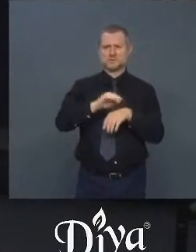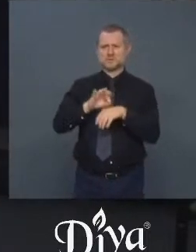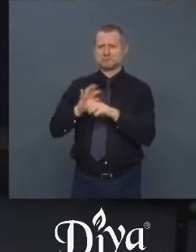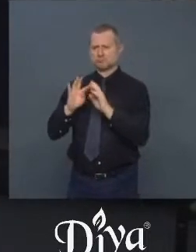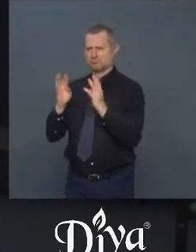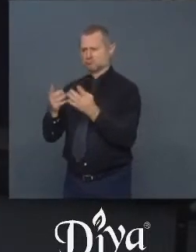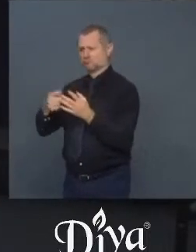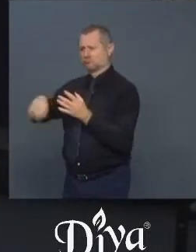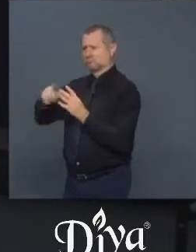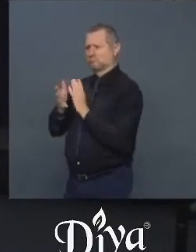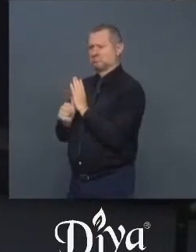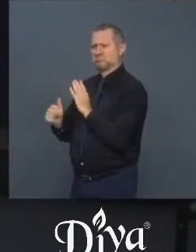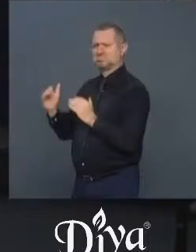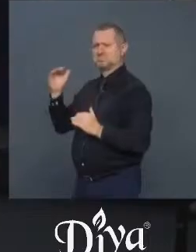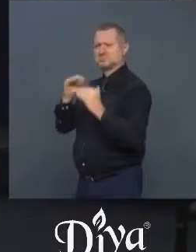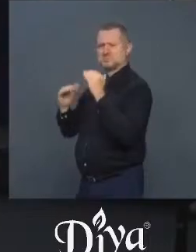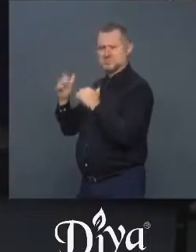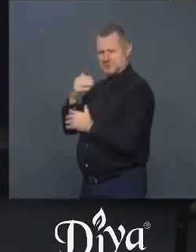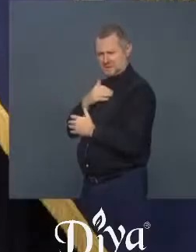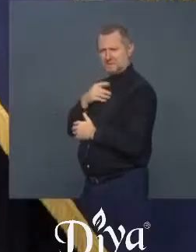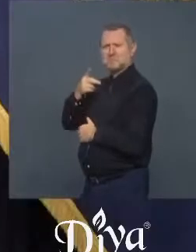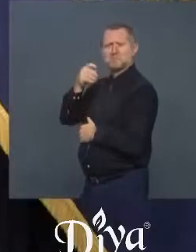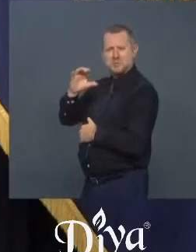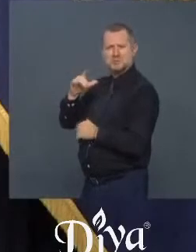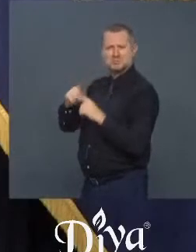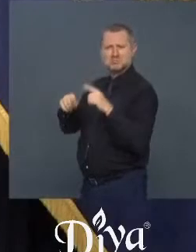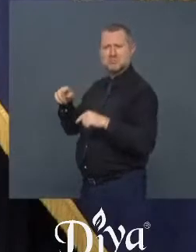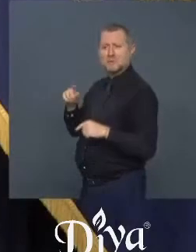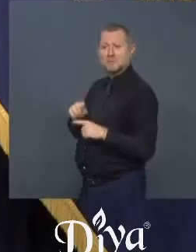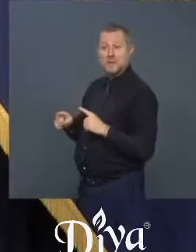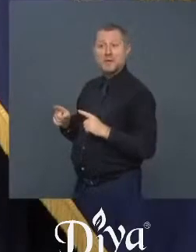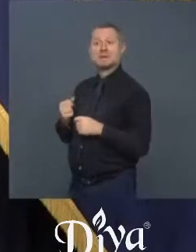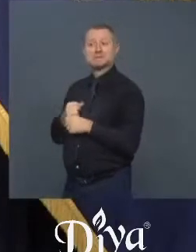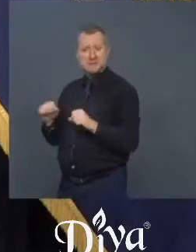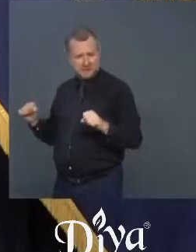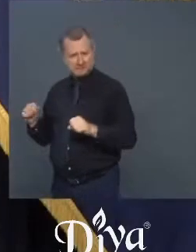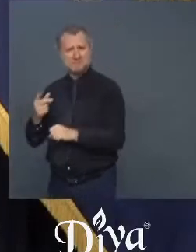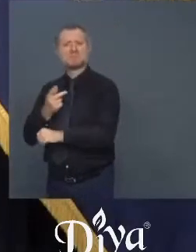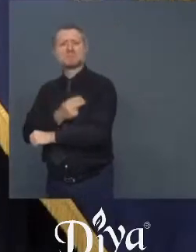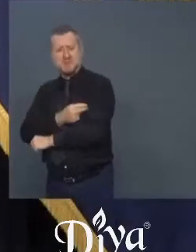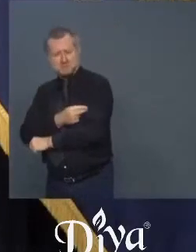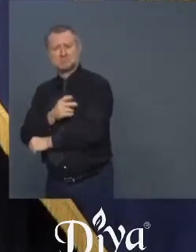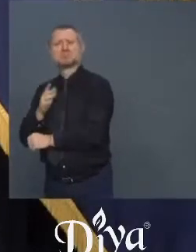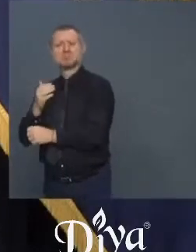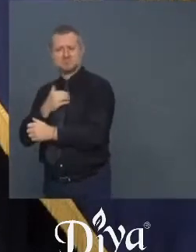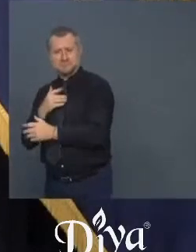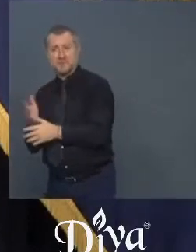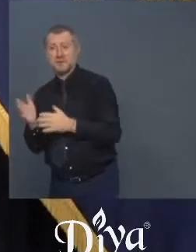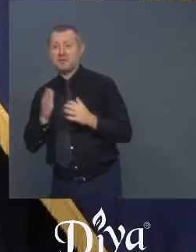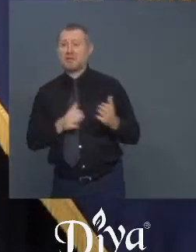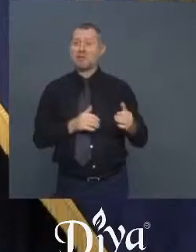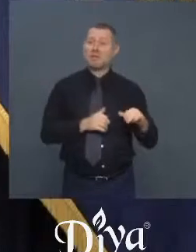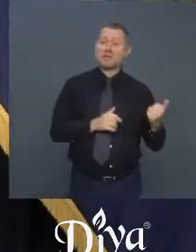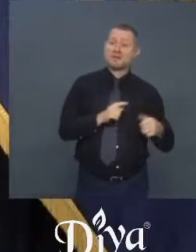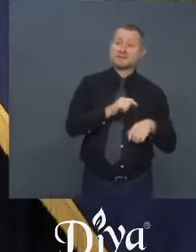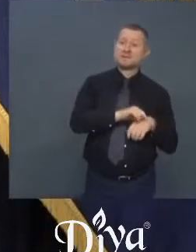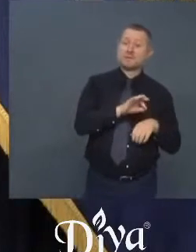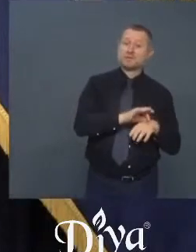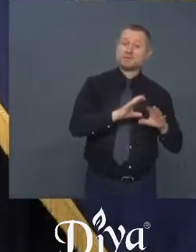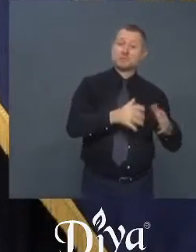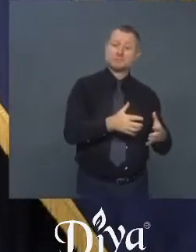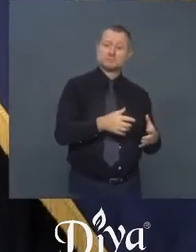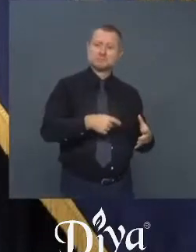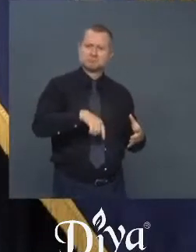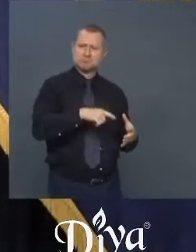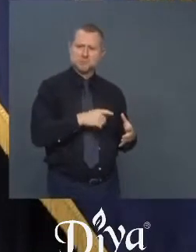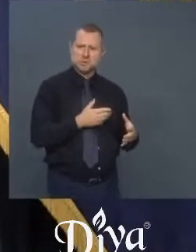experts, some of whom are people of color, determining the safety, which does include some issues affecting these communities, while another one has almost, is almost entirely